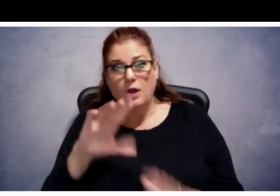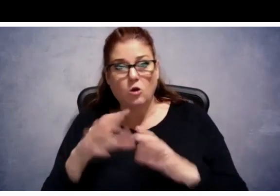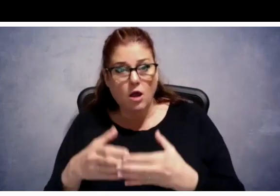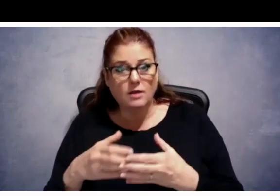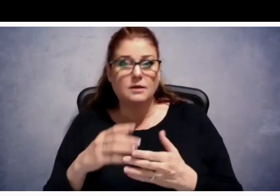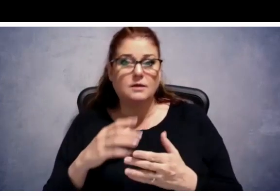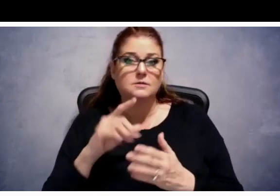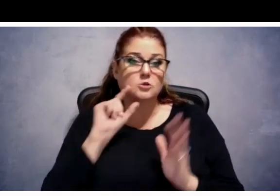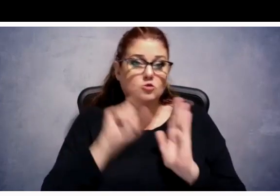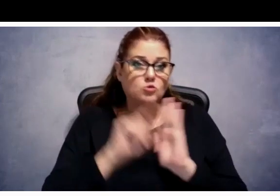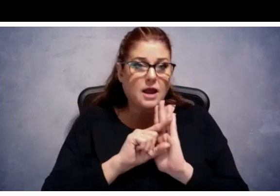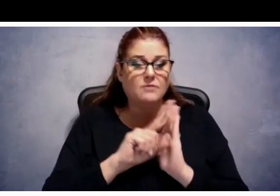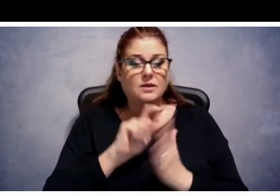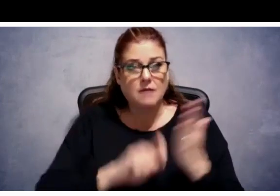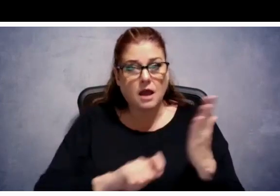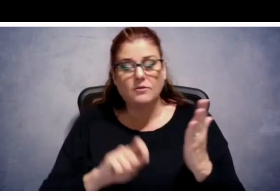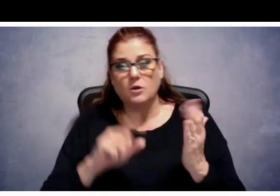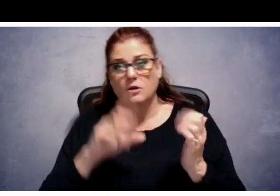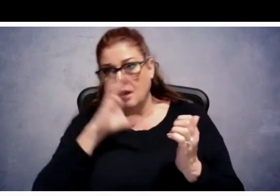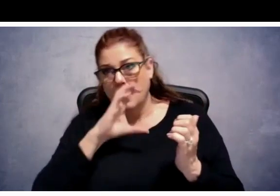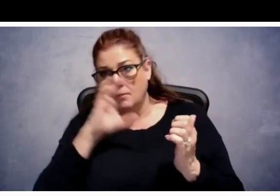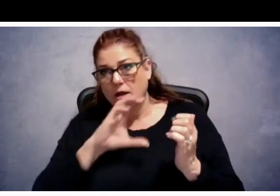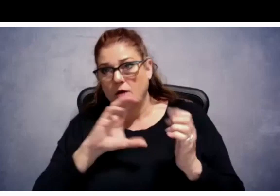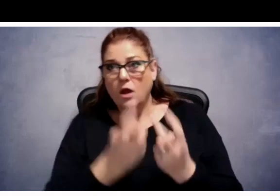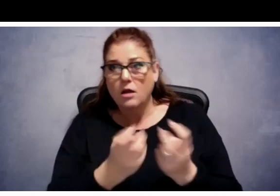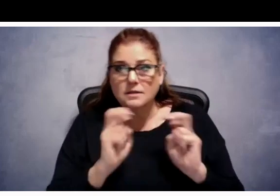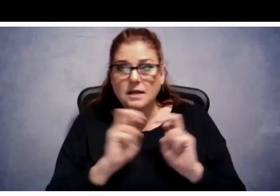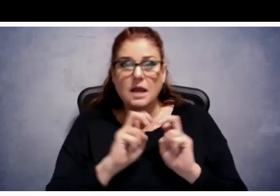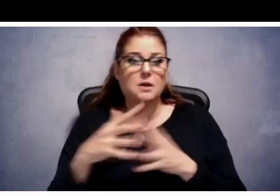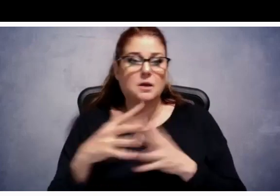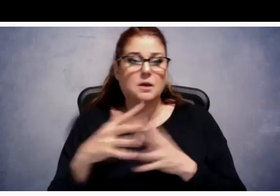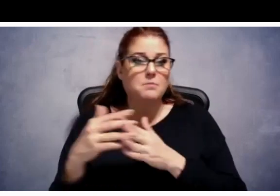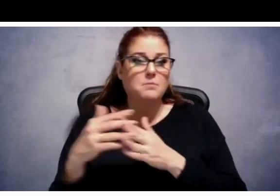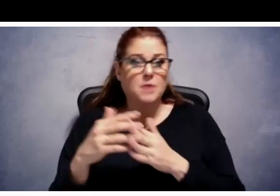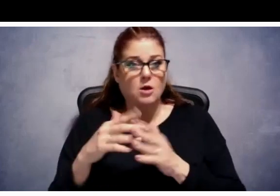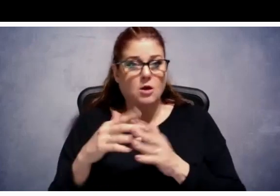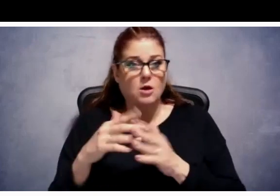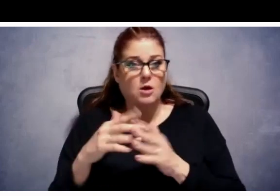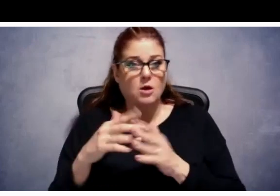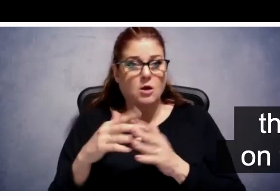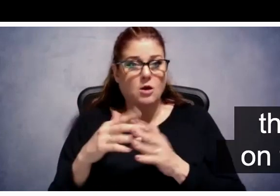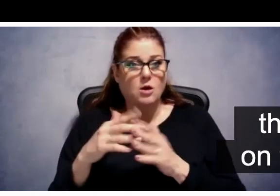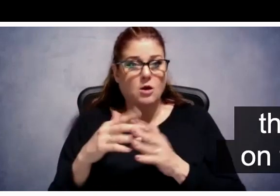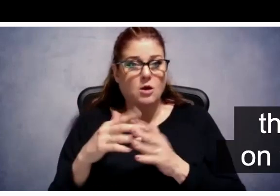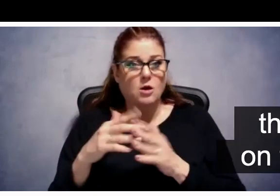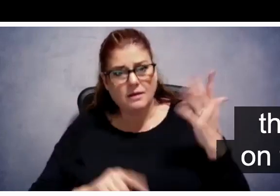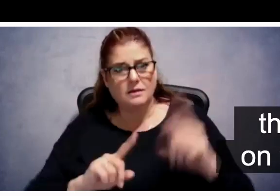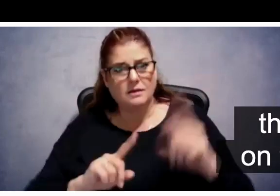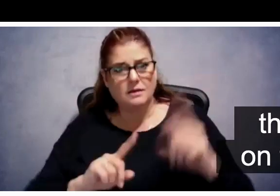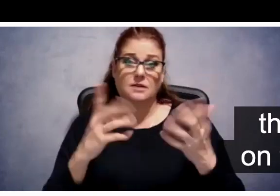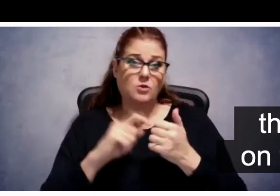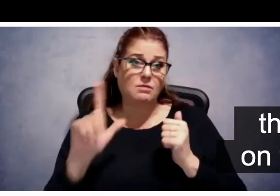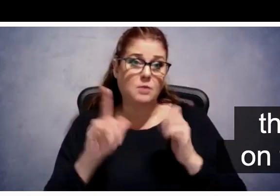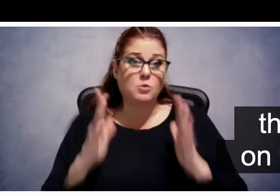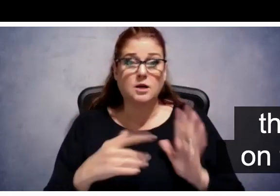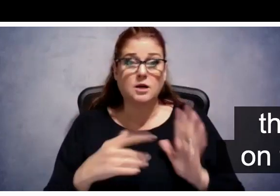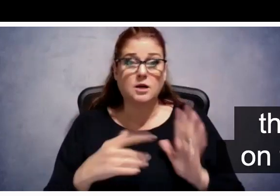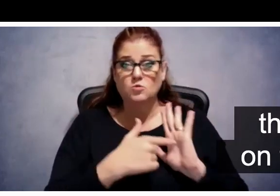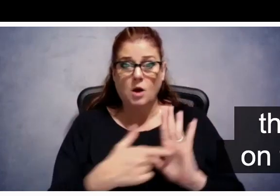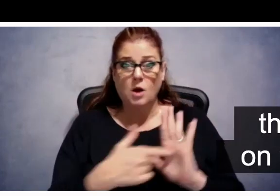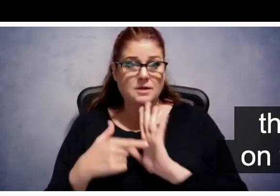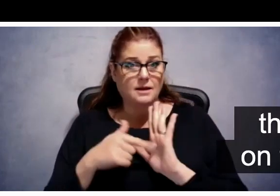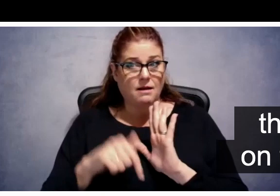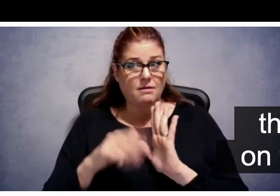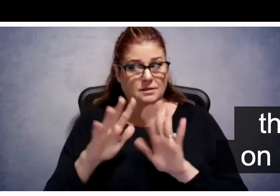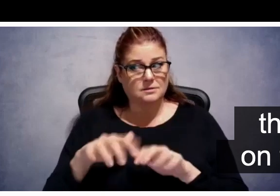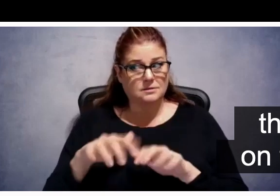Novel Comic Roundtable, and American Indian Library Association. And there are a lot of different librarians that are probably represented on the call